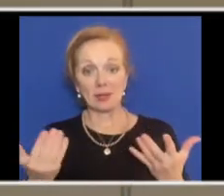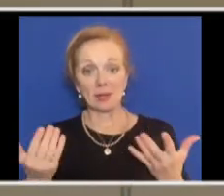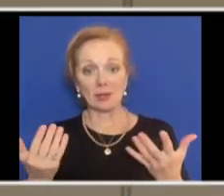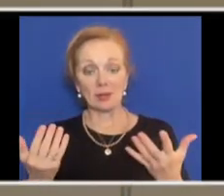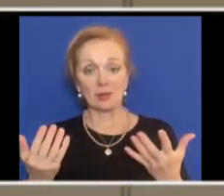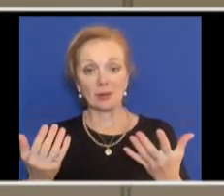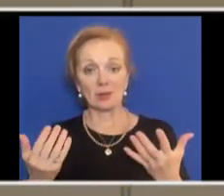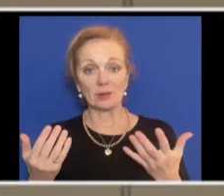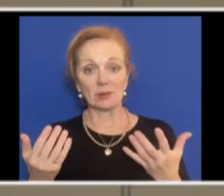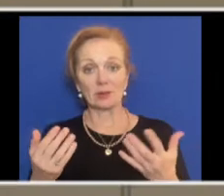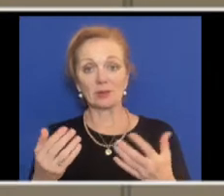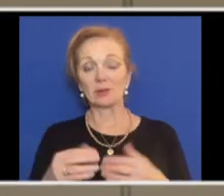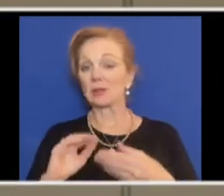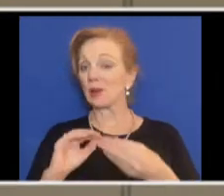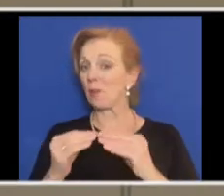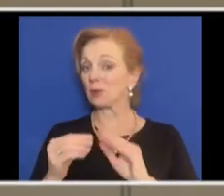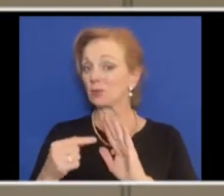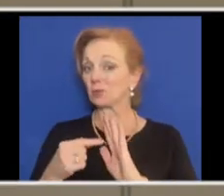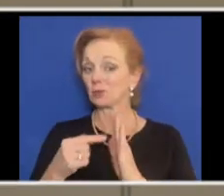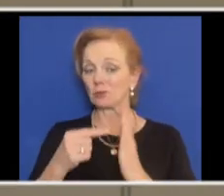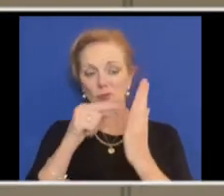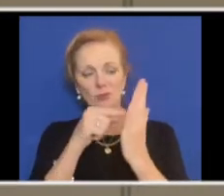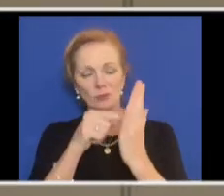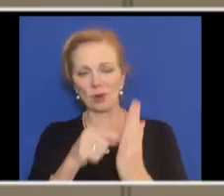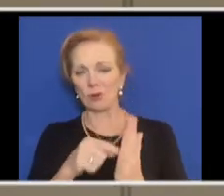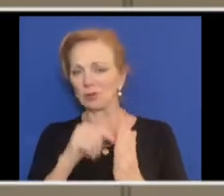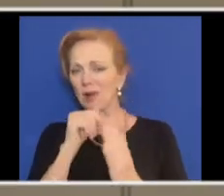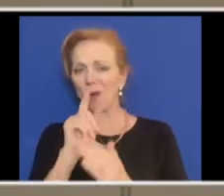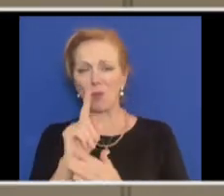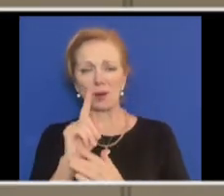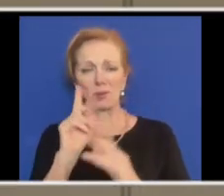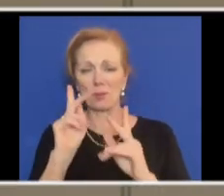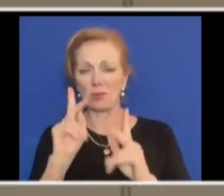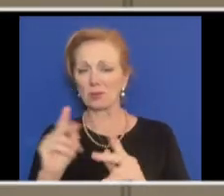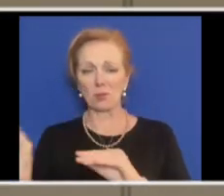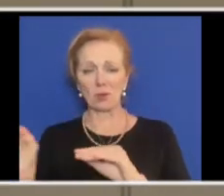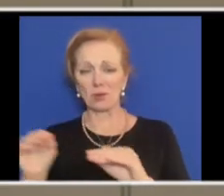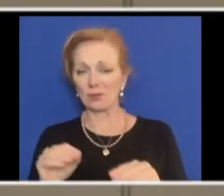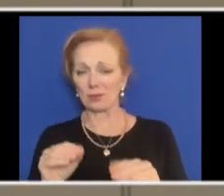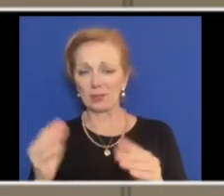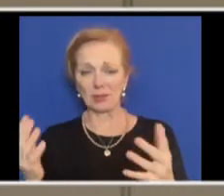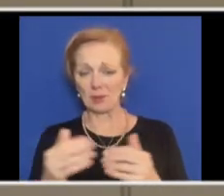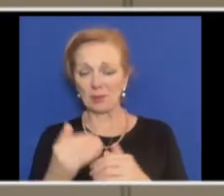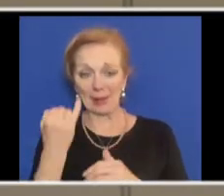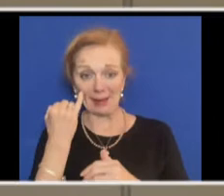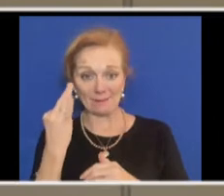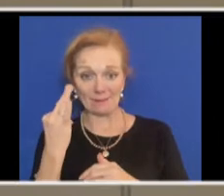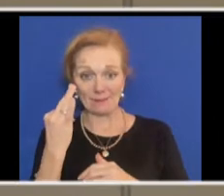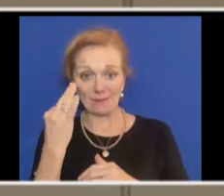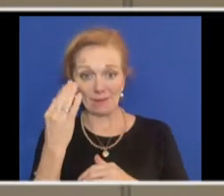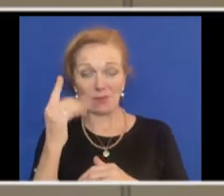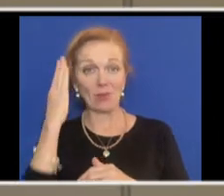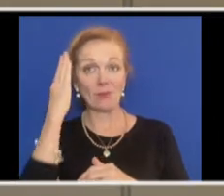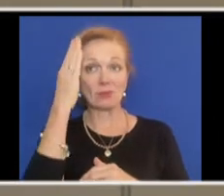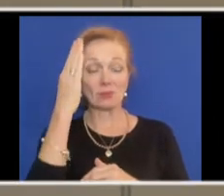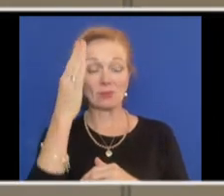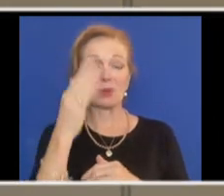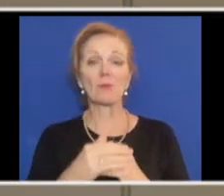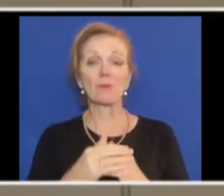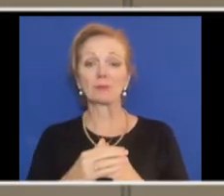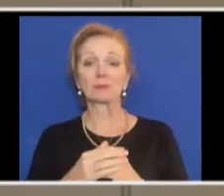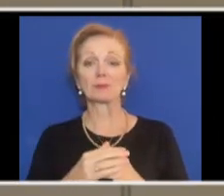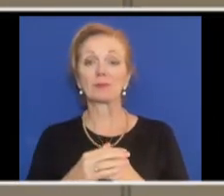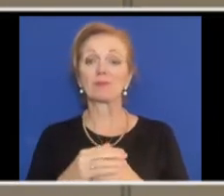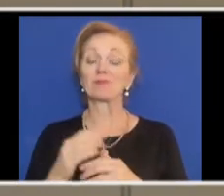data showed that if not one person moved here um for the foreseeable future this